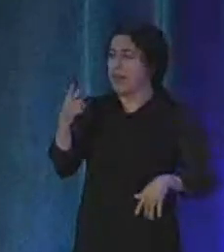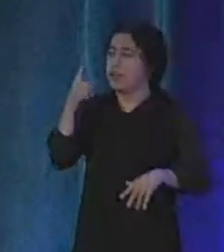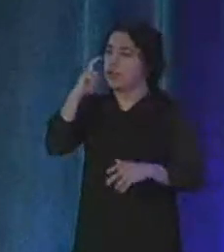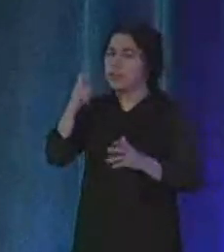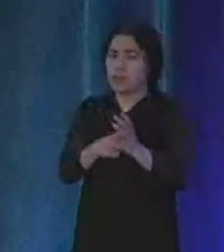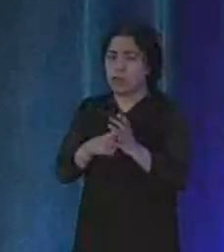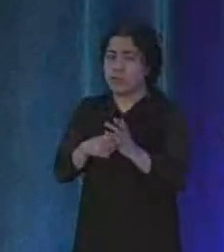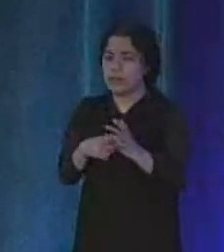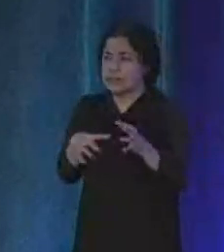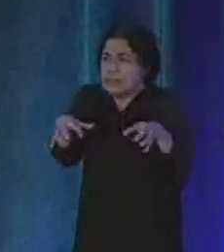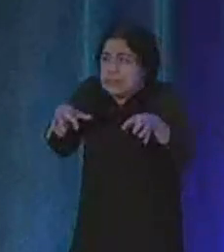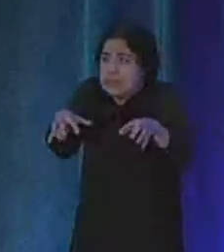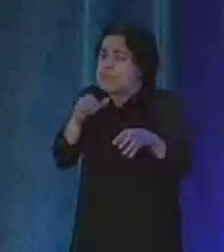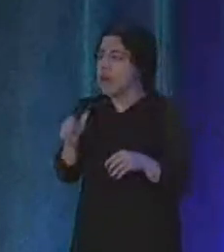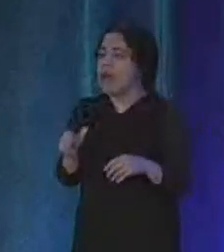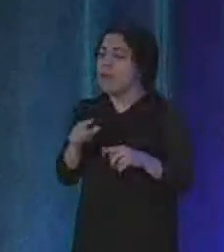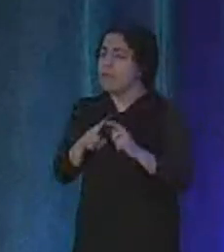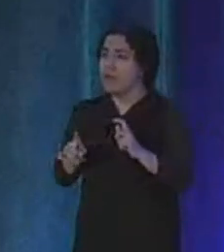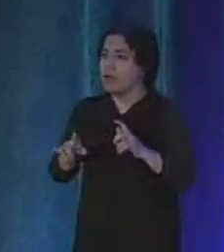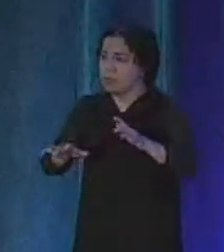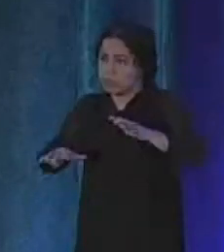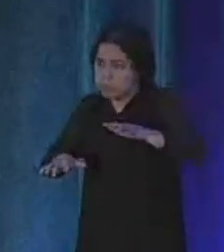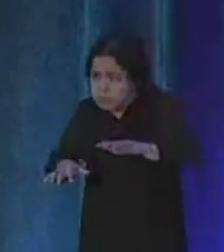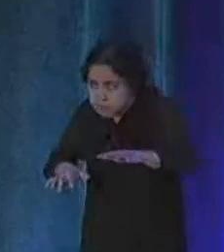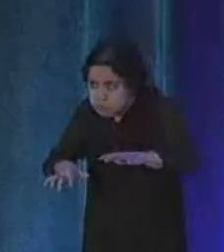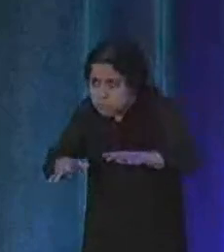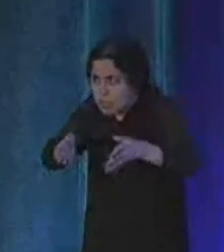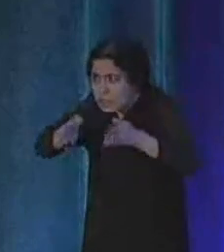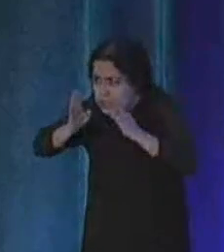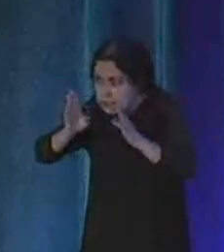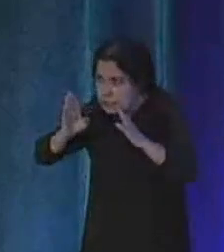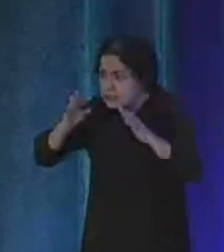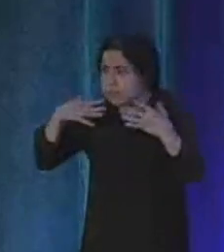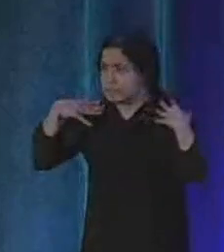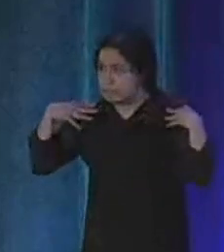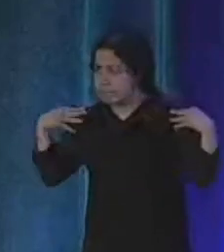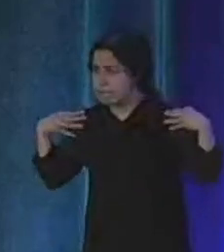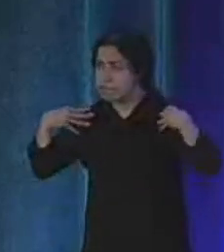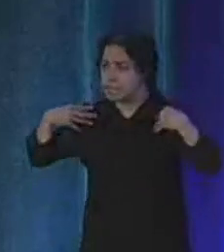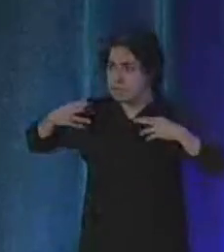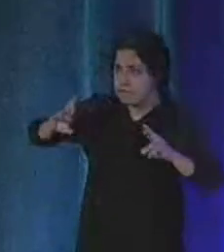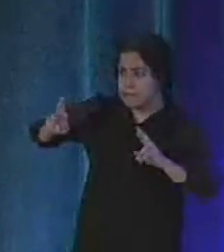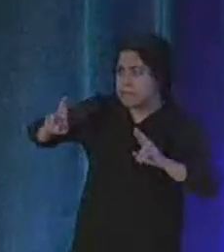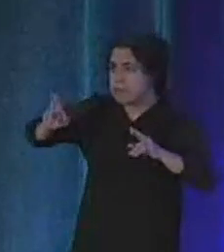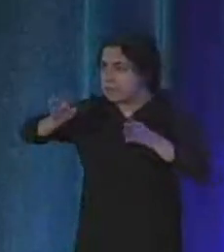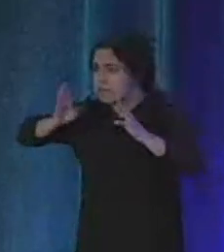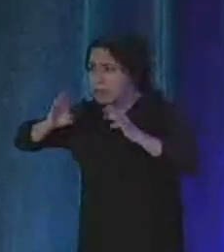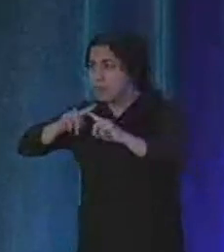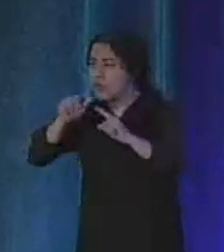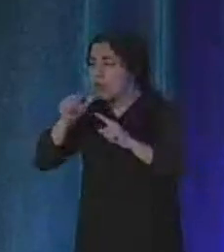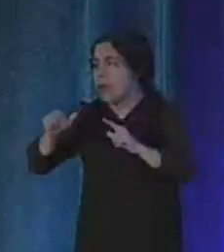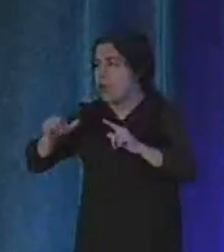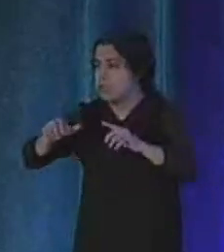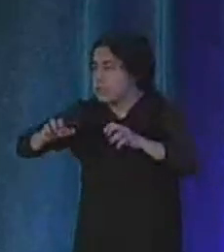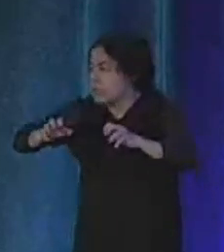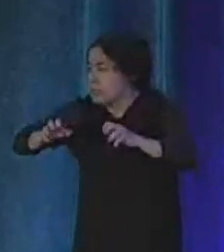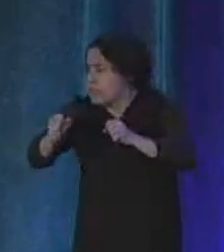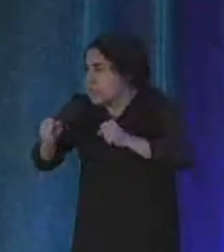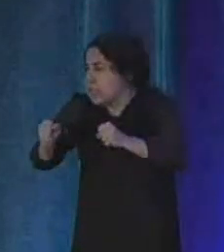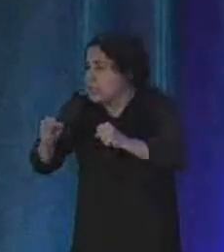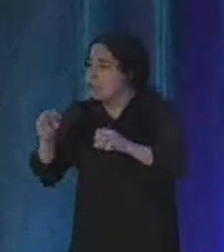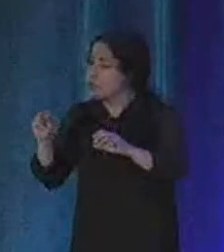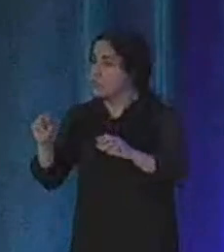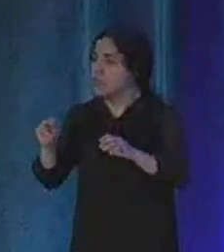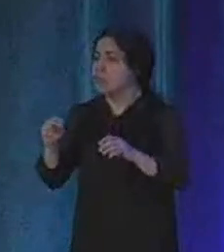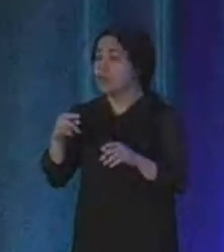not tension, but there is attentiveness. And there's a big difference between those two things. So clearly, this is something that I love to study, to think